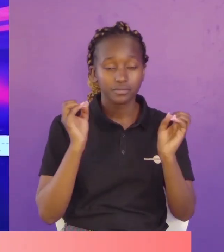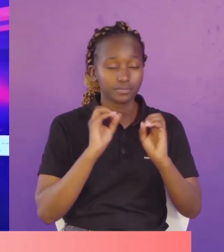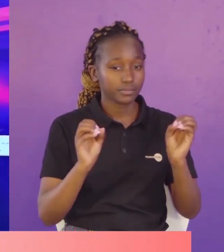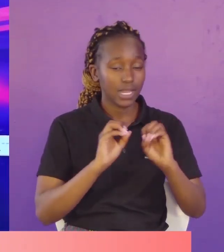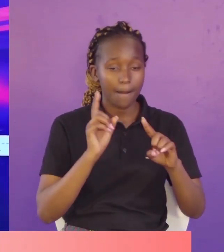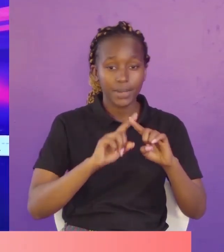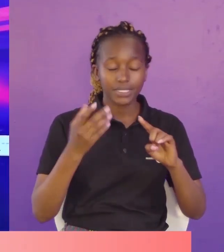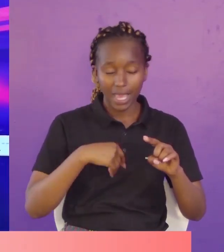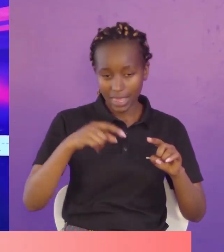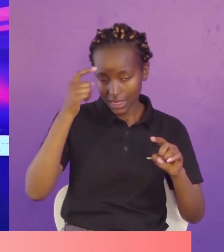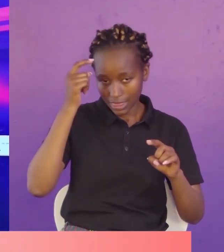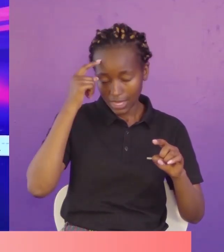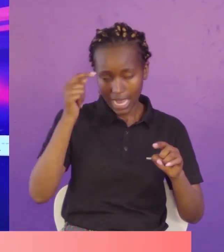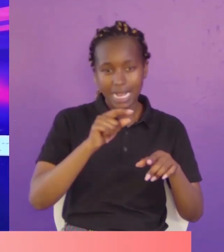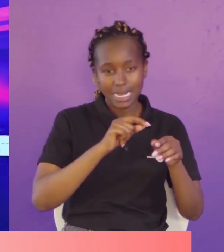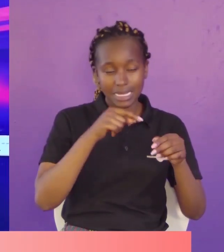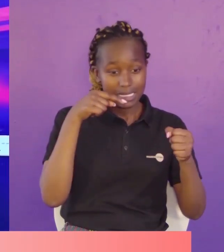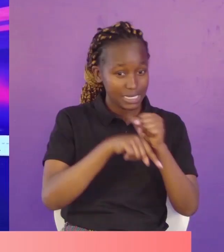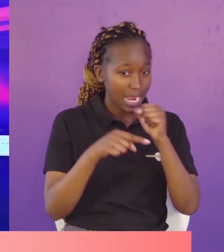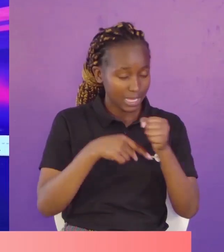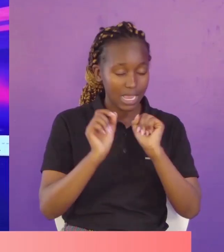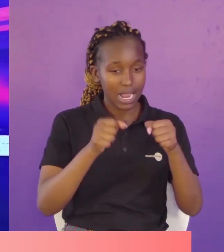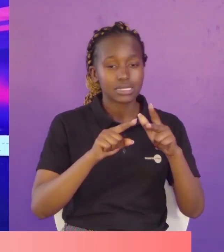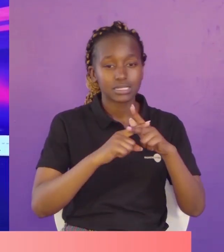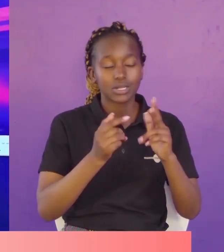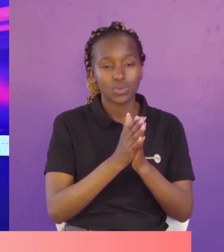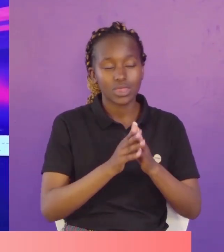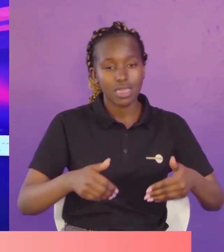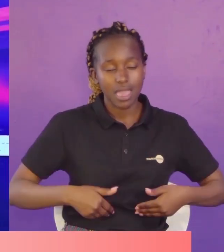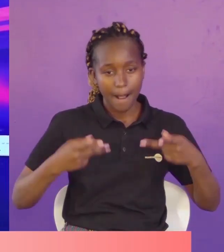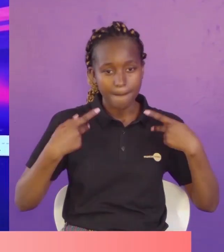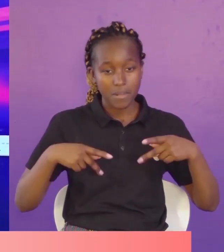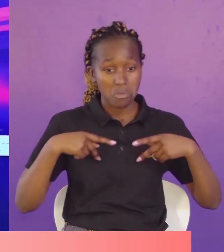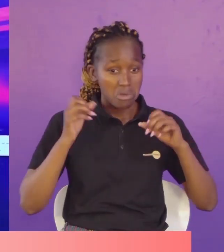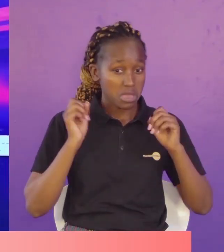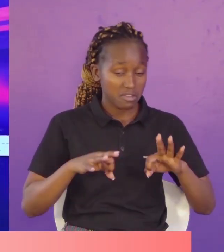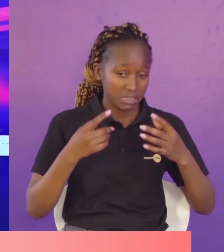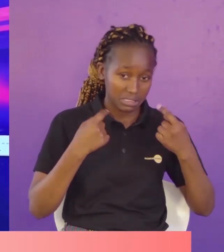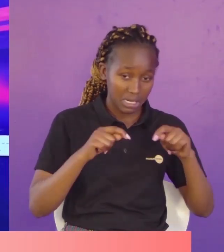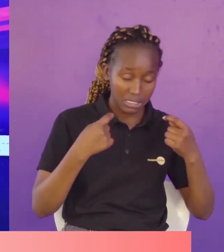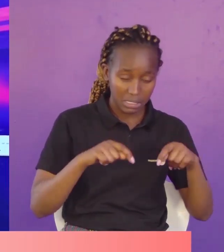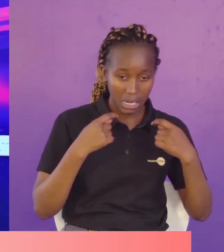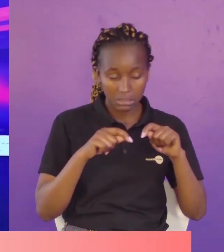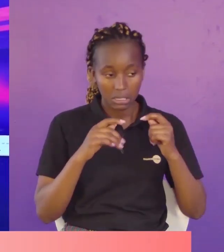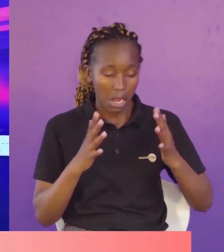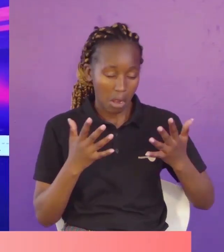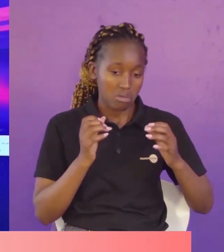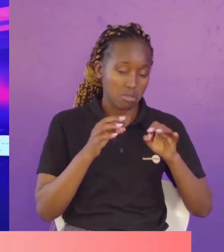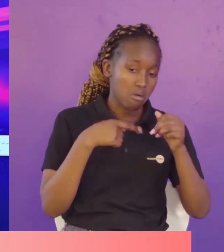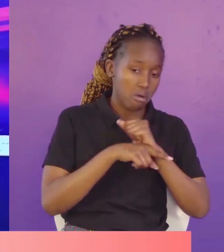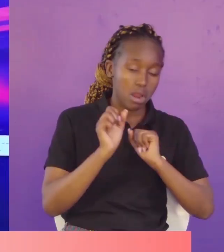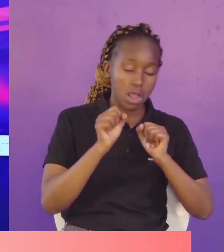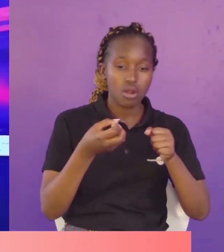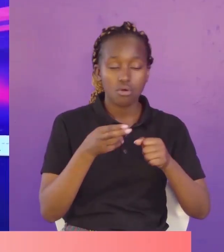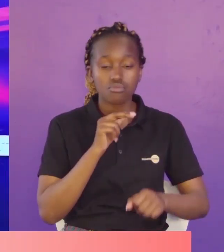our striking. Let's start the youngsters. Let's see if the likes of Ryan or Gam can score. And